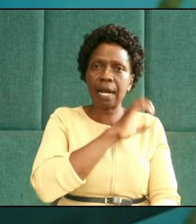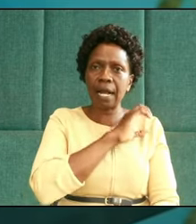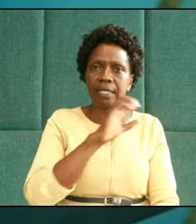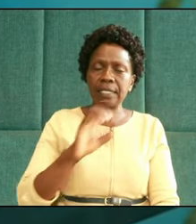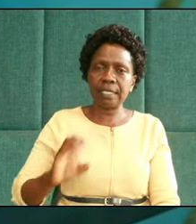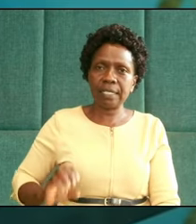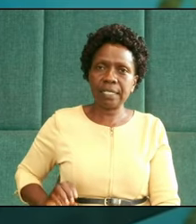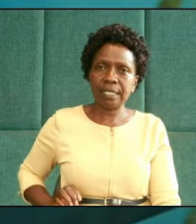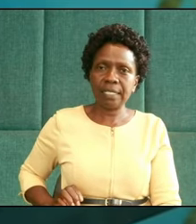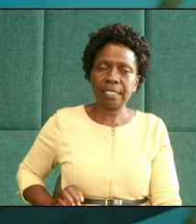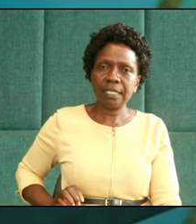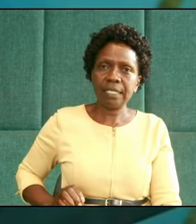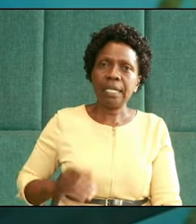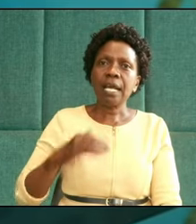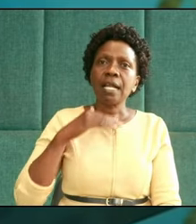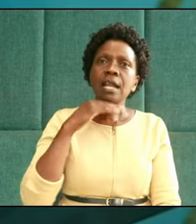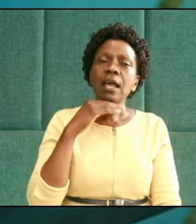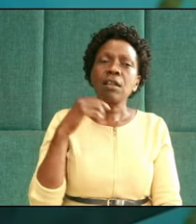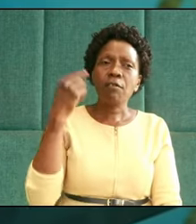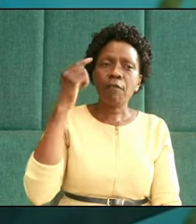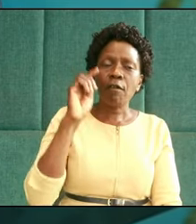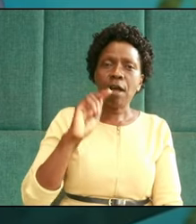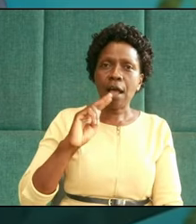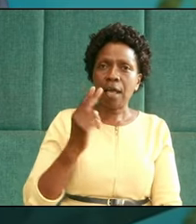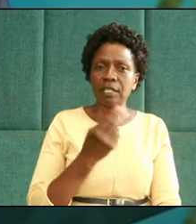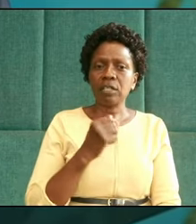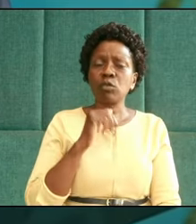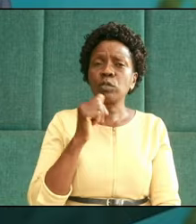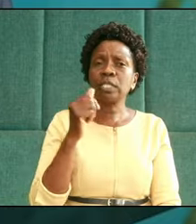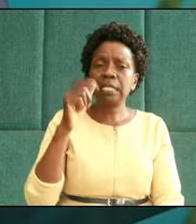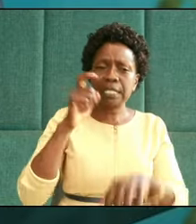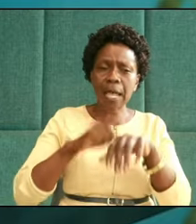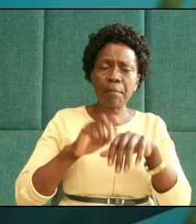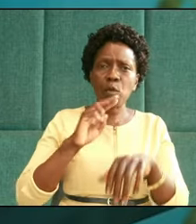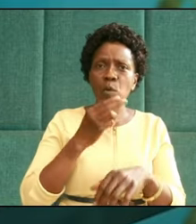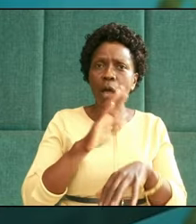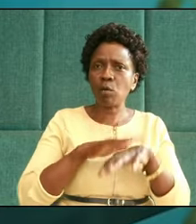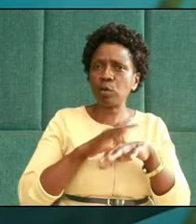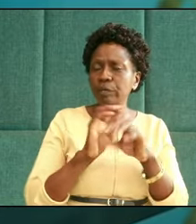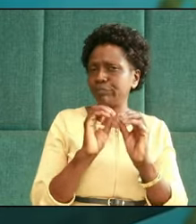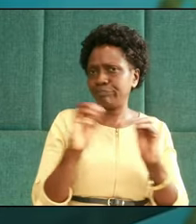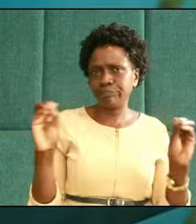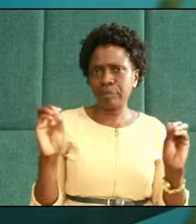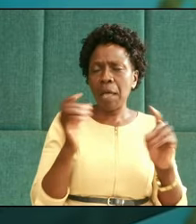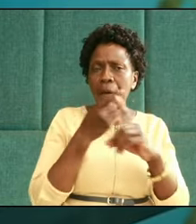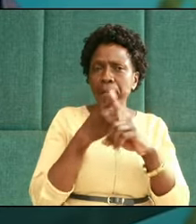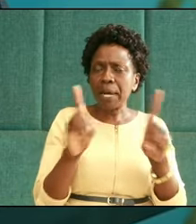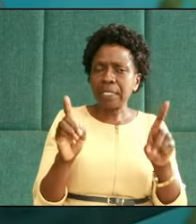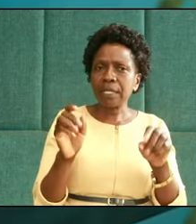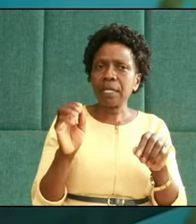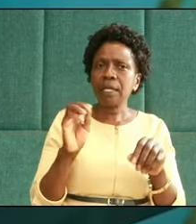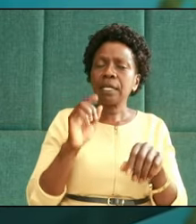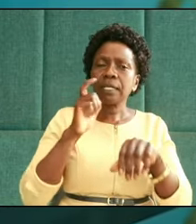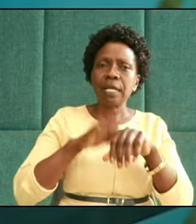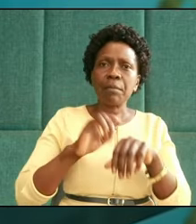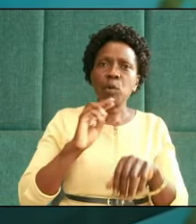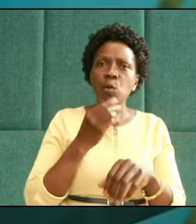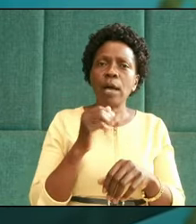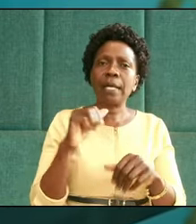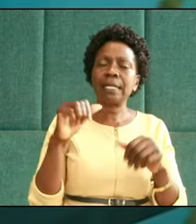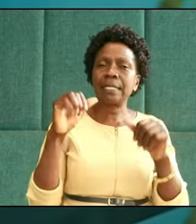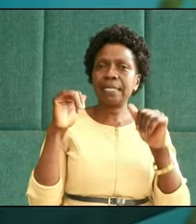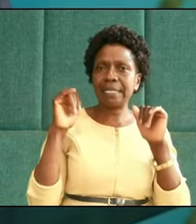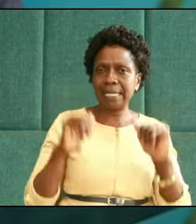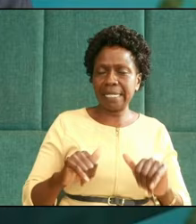Christ died for us, not when we were good, but when we were still wicked.